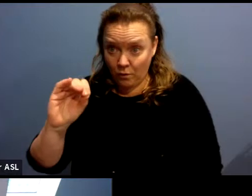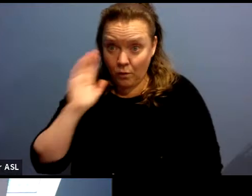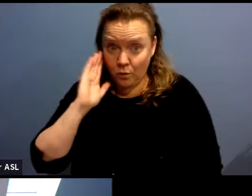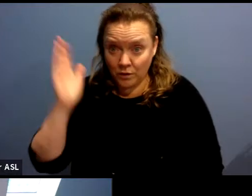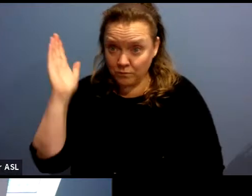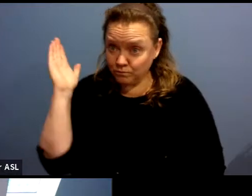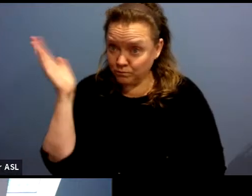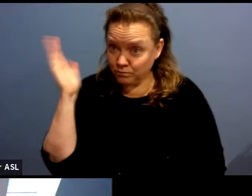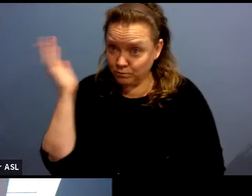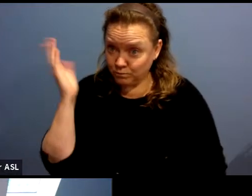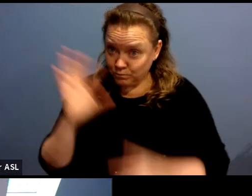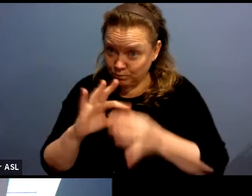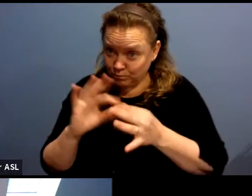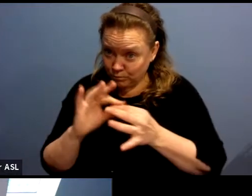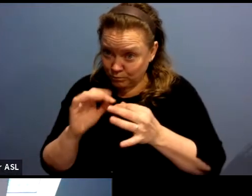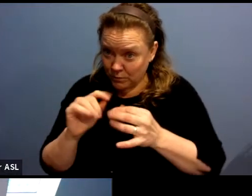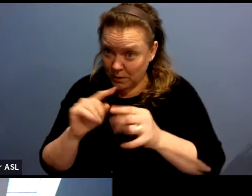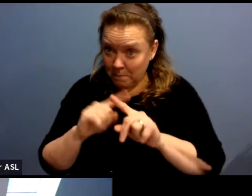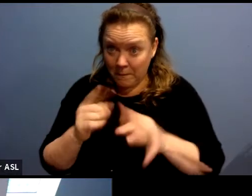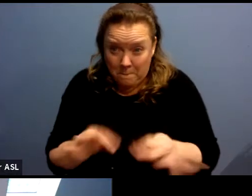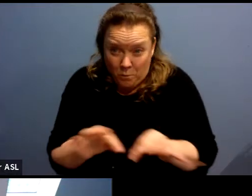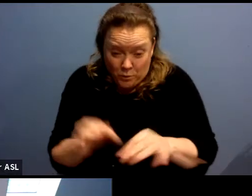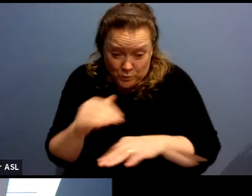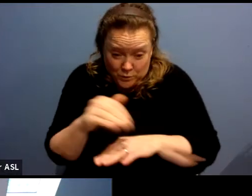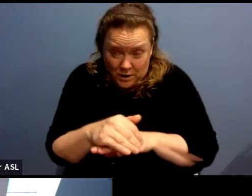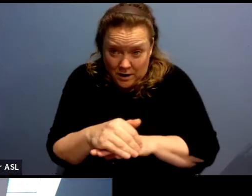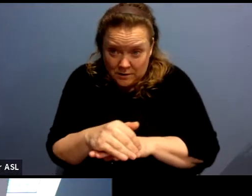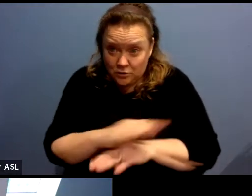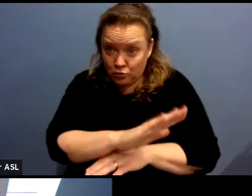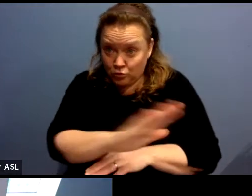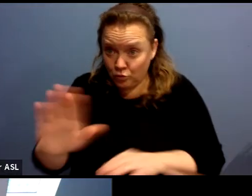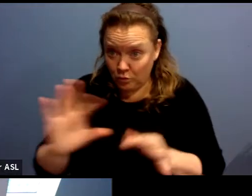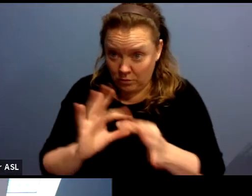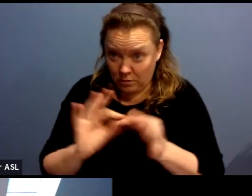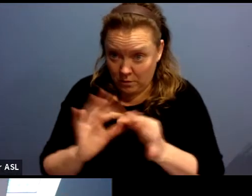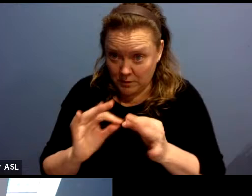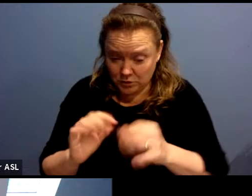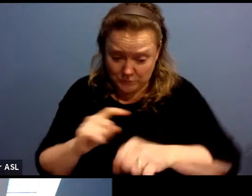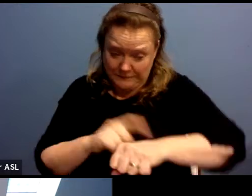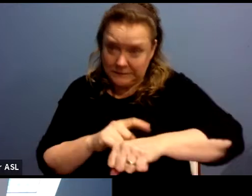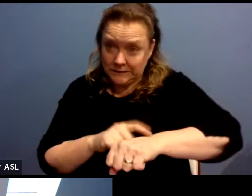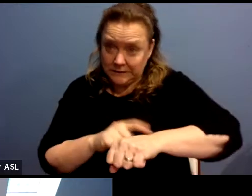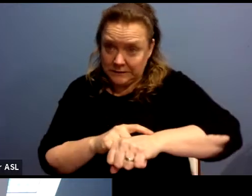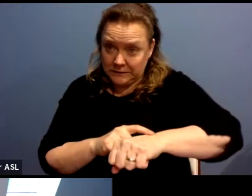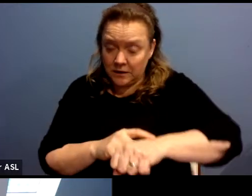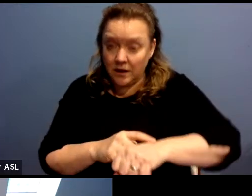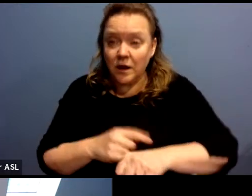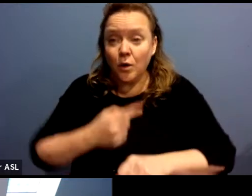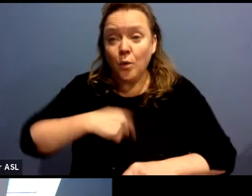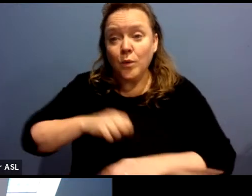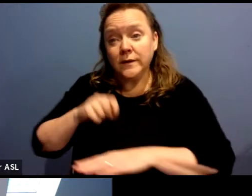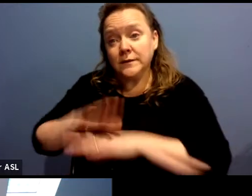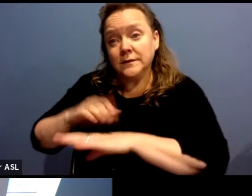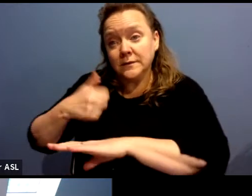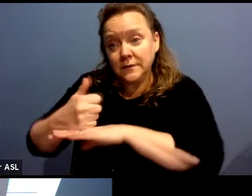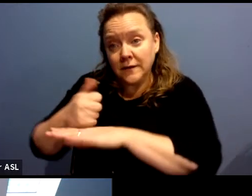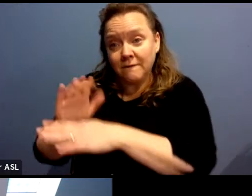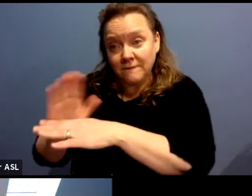but in order to get right to your comments and testimony, we have instead posted a video at